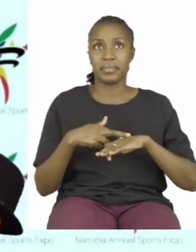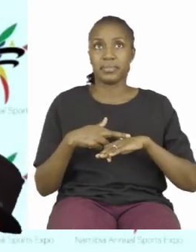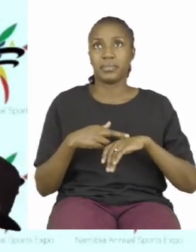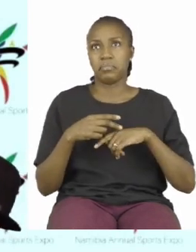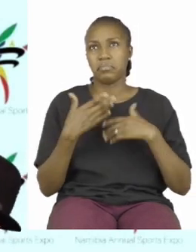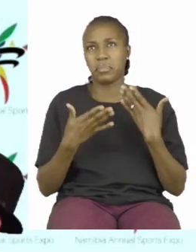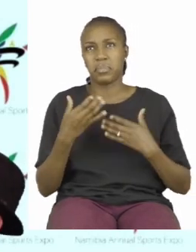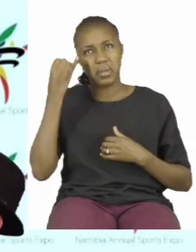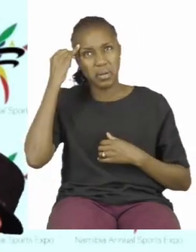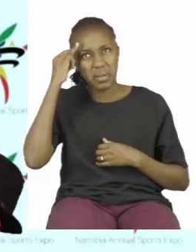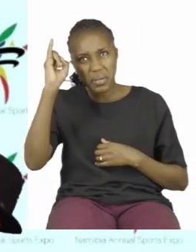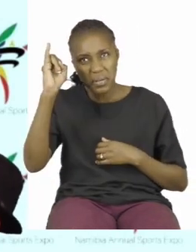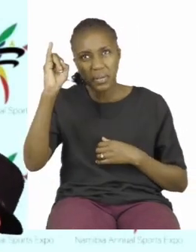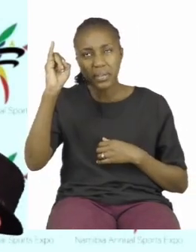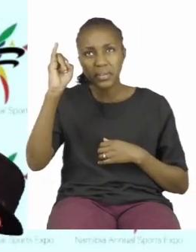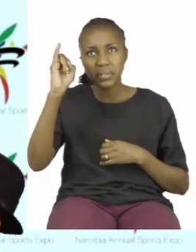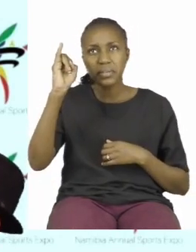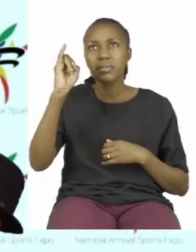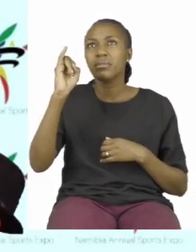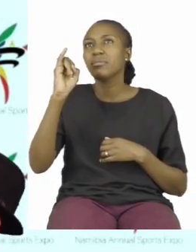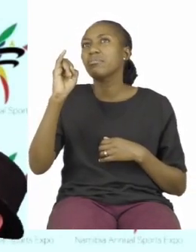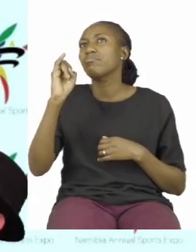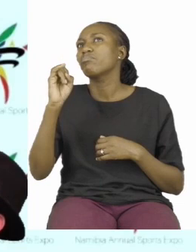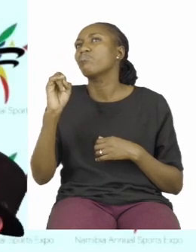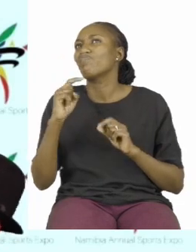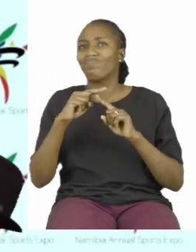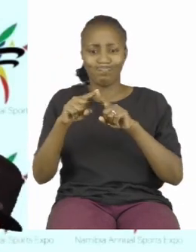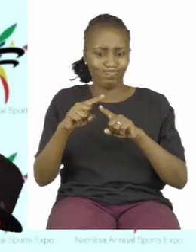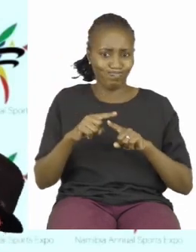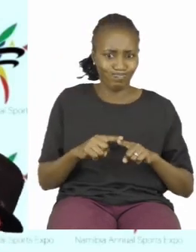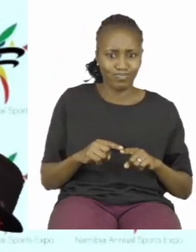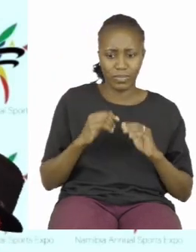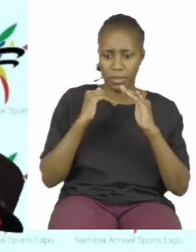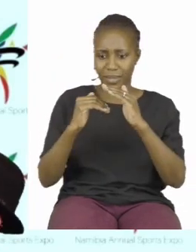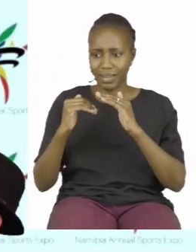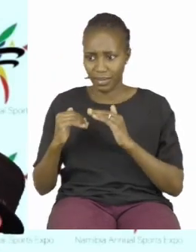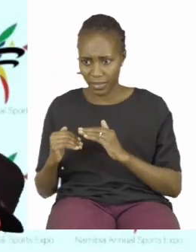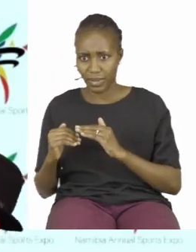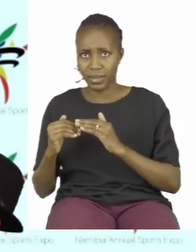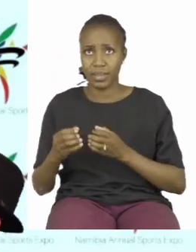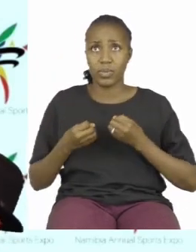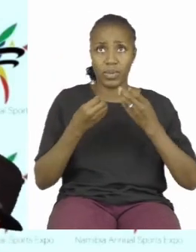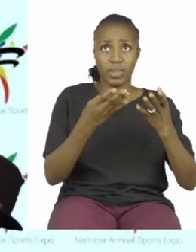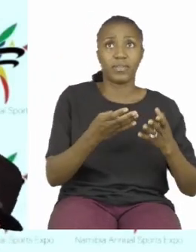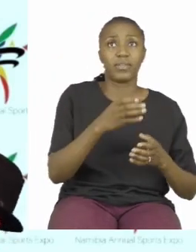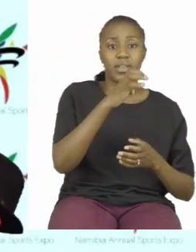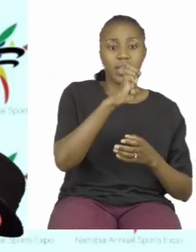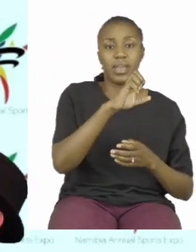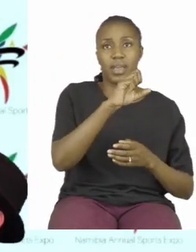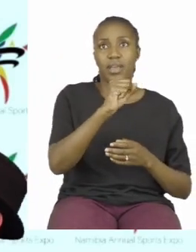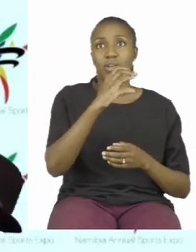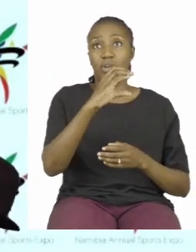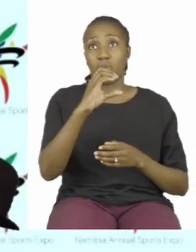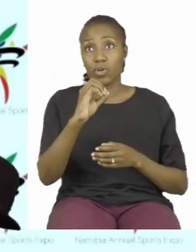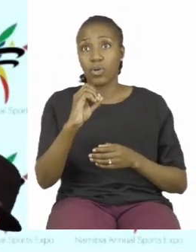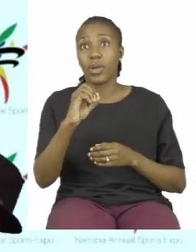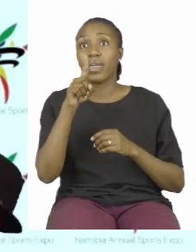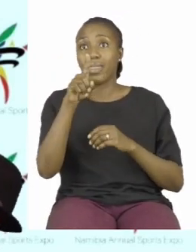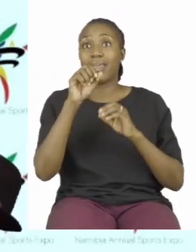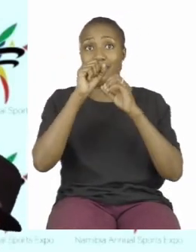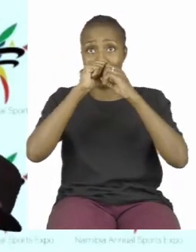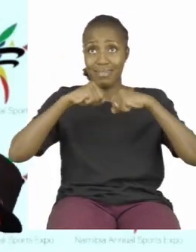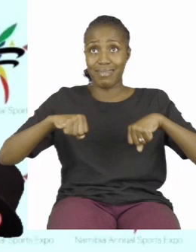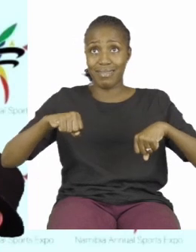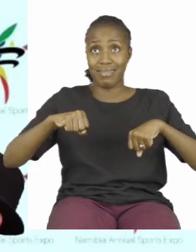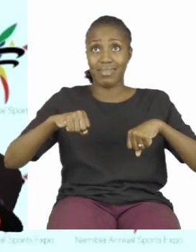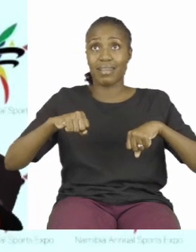with proposals, with strategic planning, and we'll submit it to Expo. Mm, mm. And then Expo takes the decision on what is the